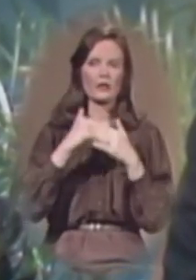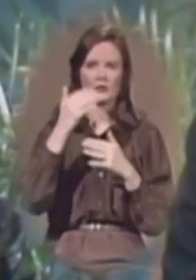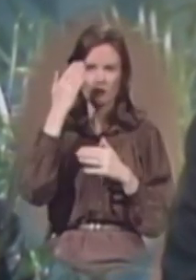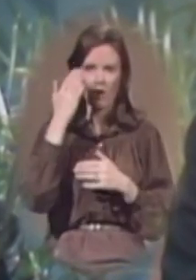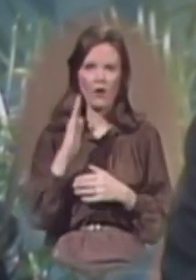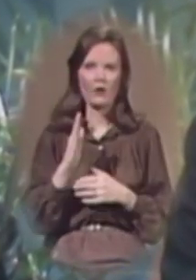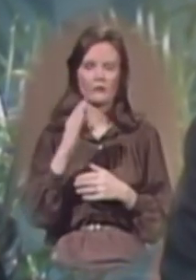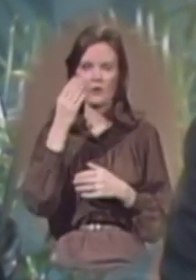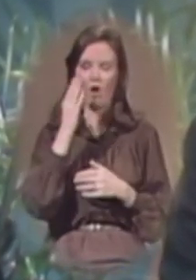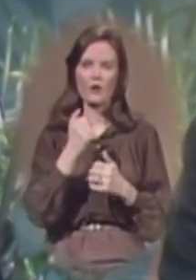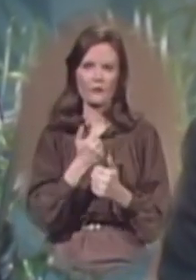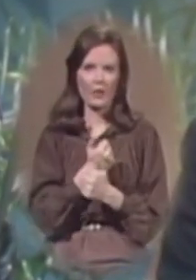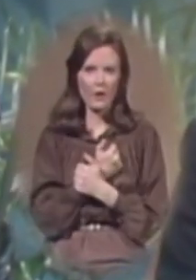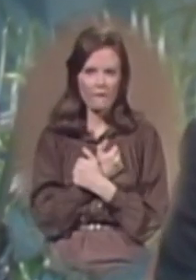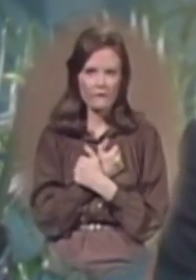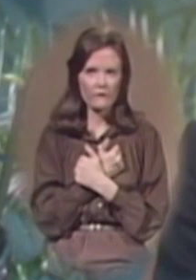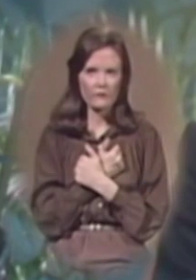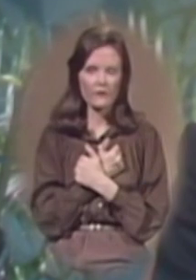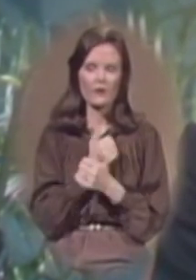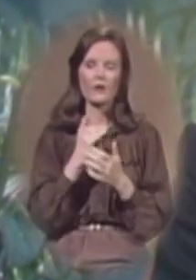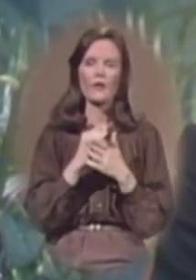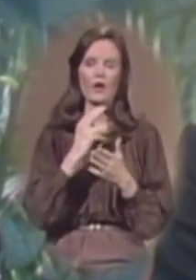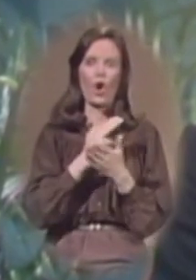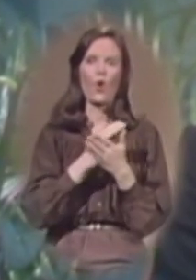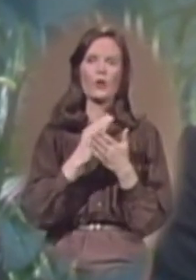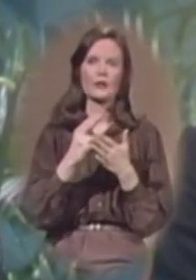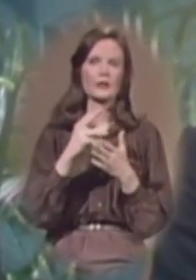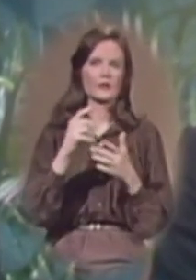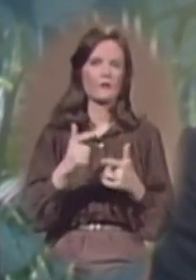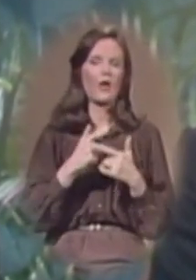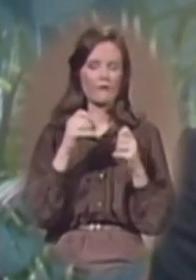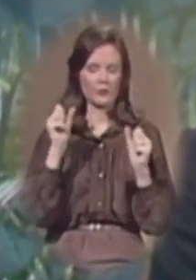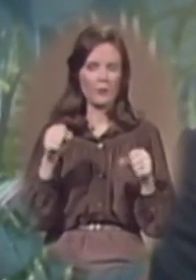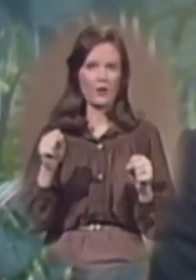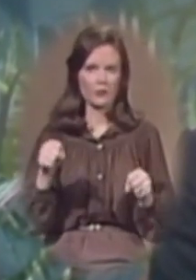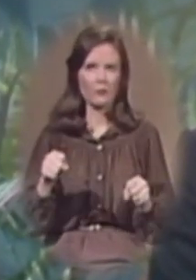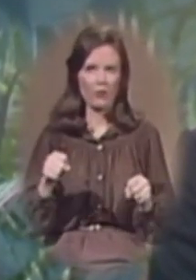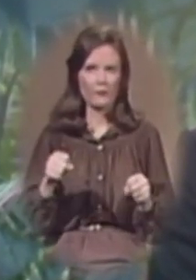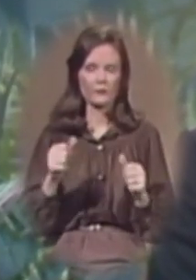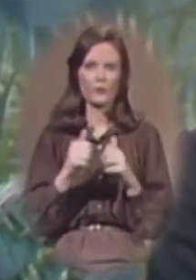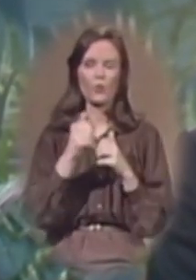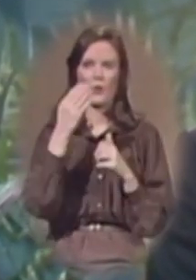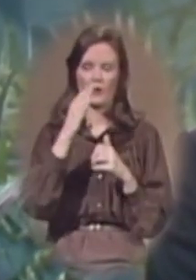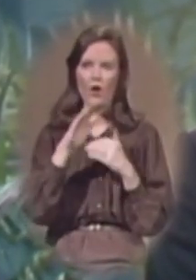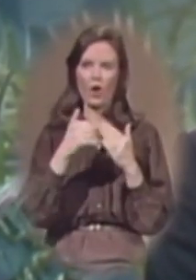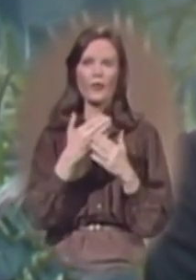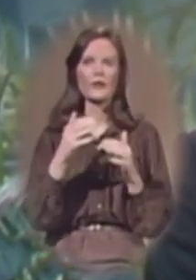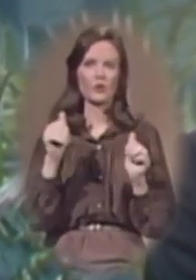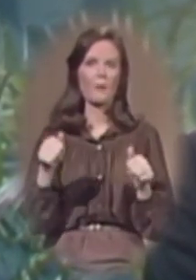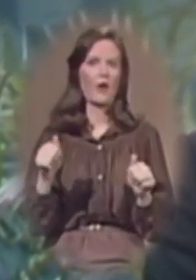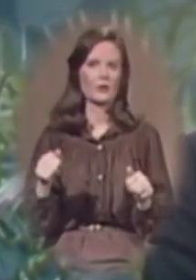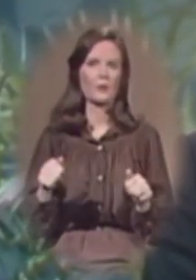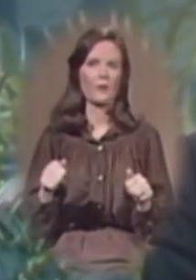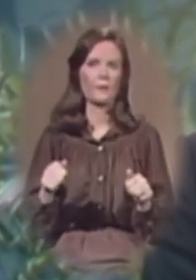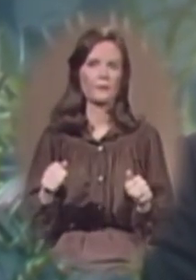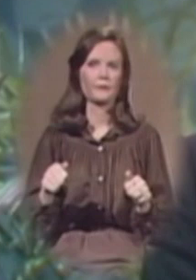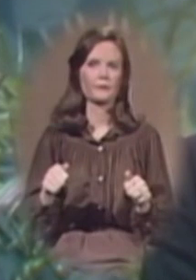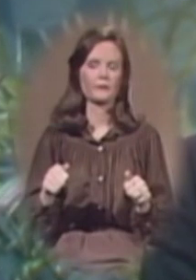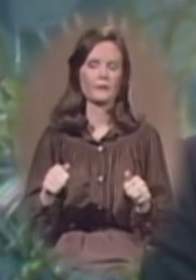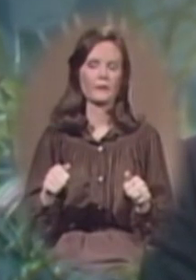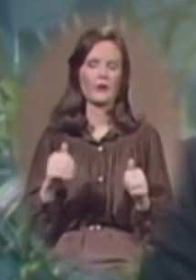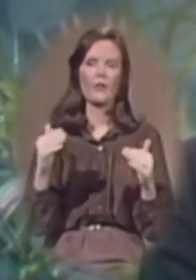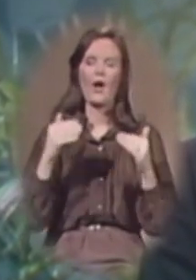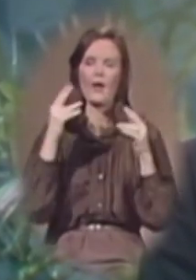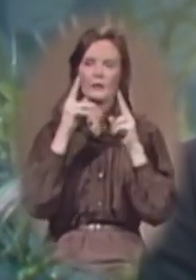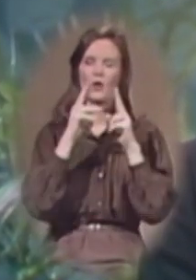gracious God, a God of love, and that holiness of life is possible. With God, all things are possible.